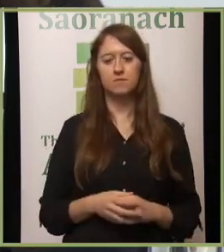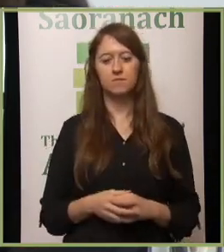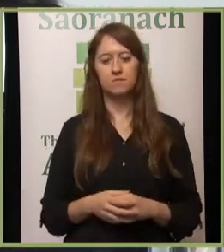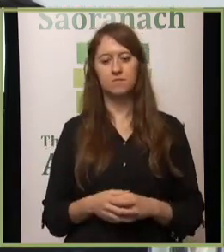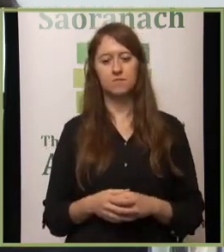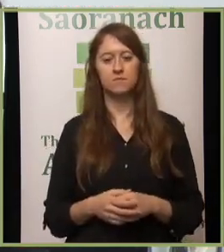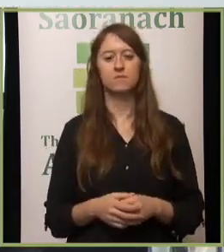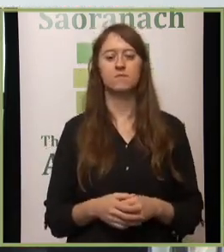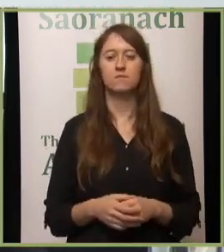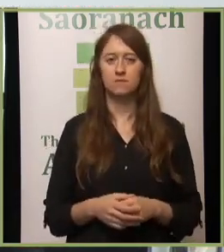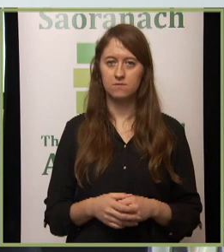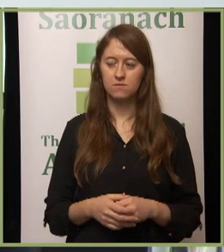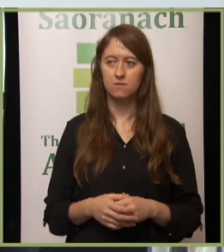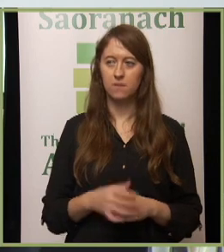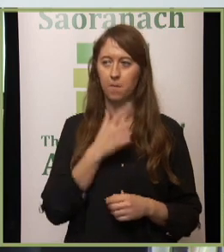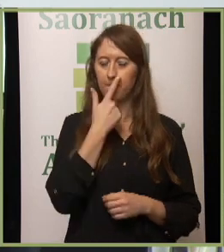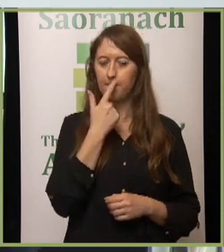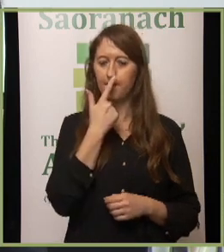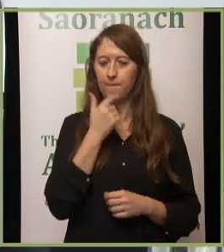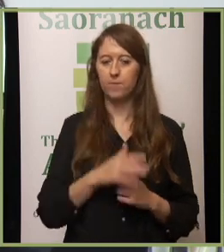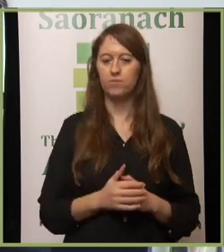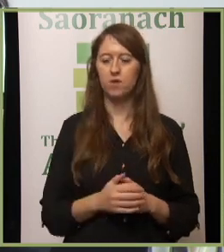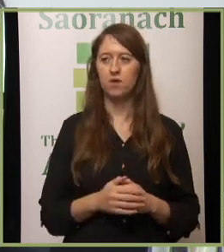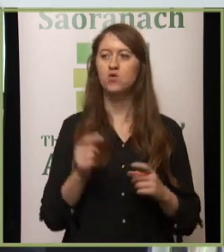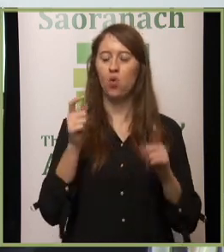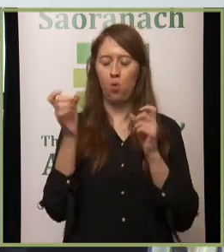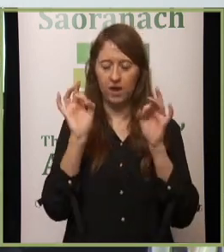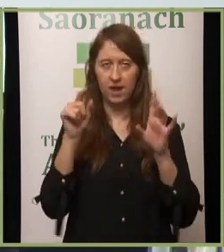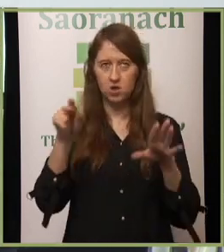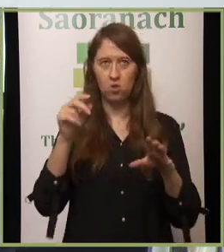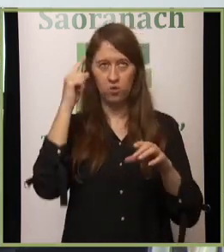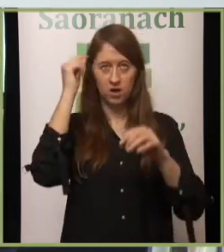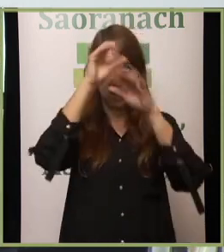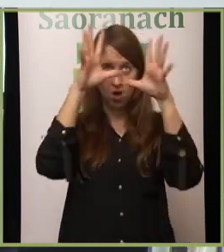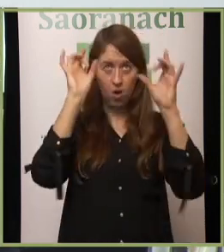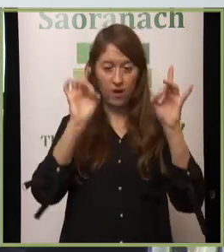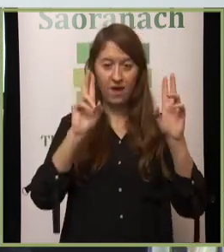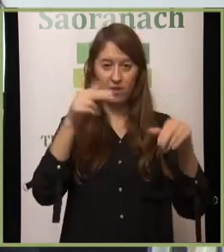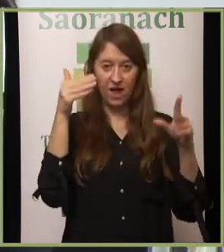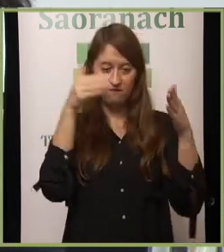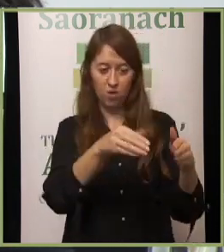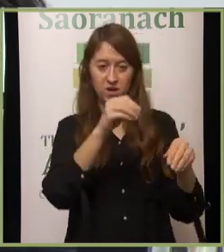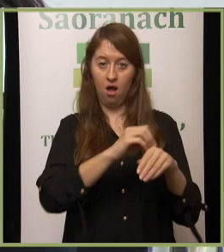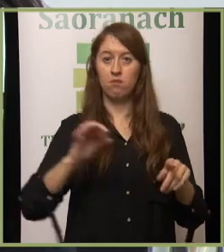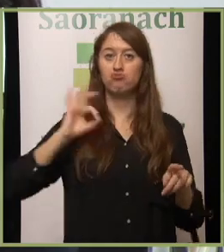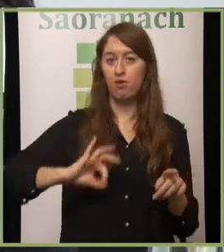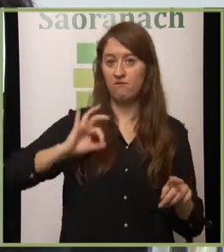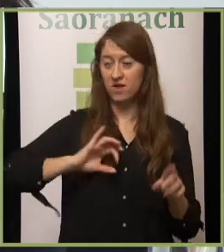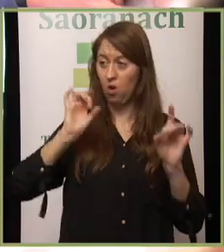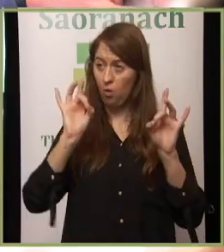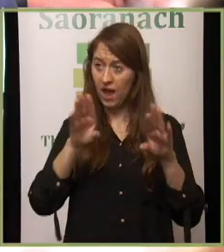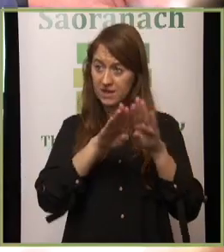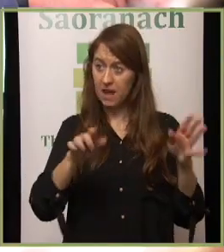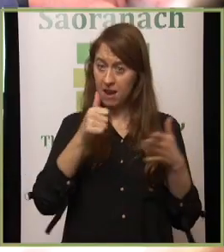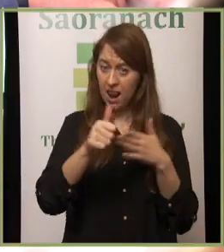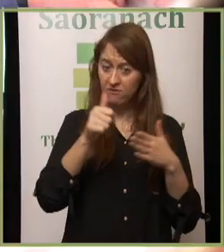Okay, so with that in mind, does it make more sense just to focus on profit? Is that okay, 11? Yeah, okay. So with that in mind,